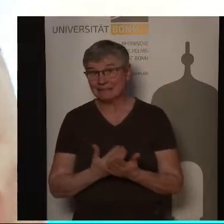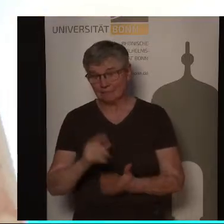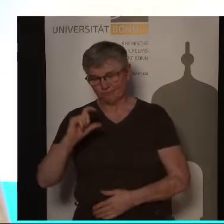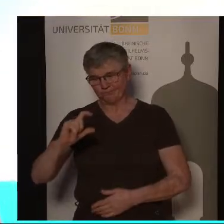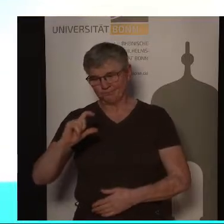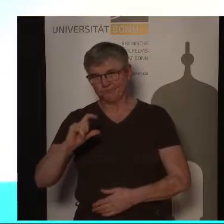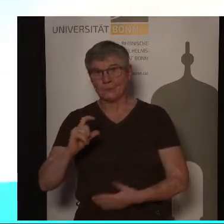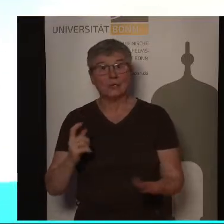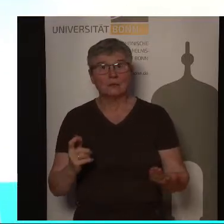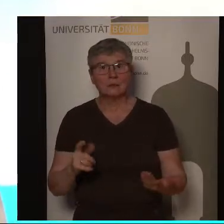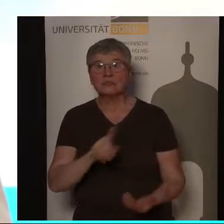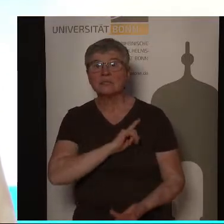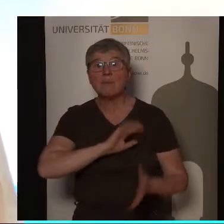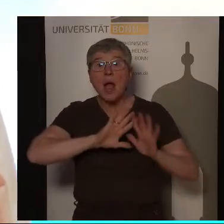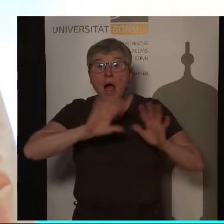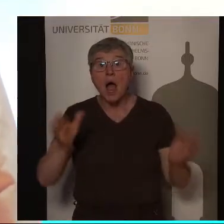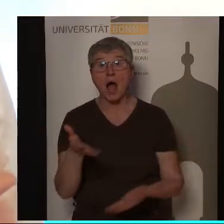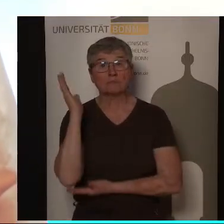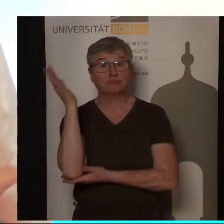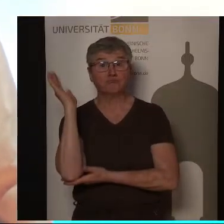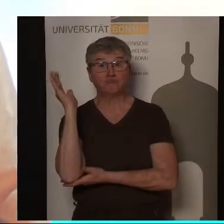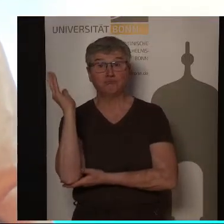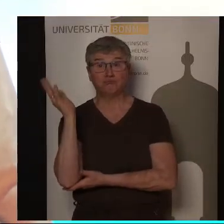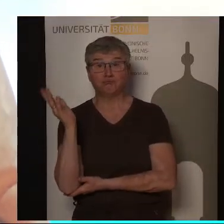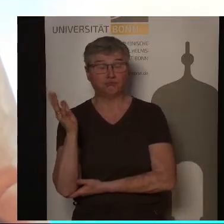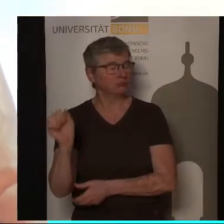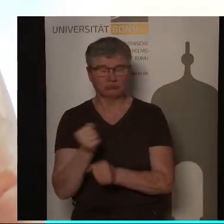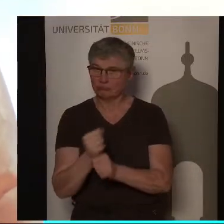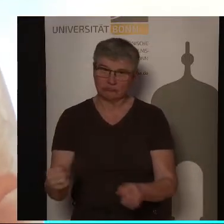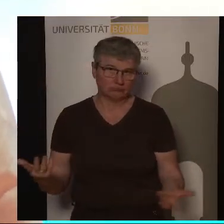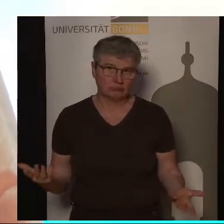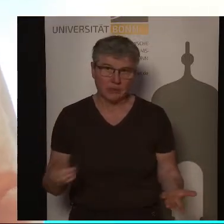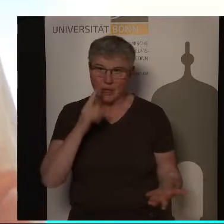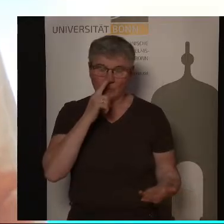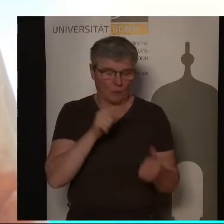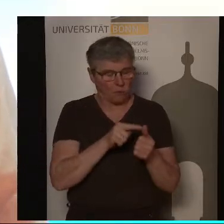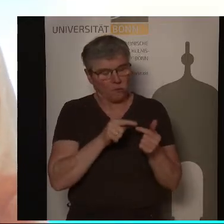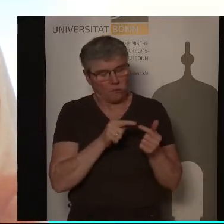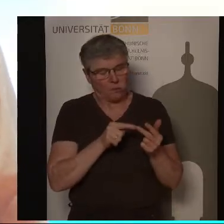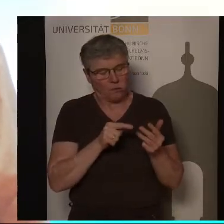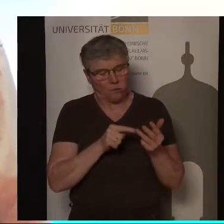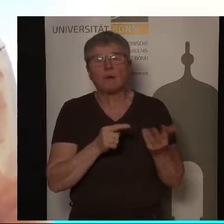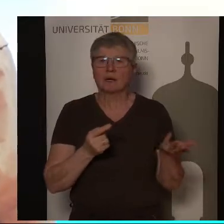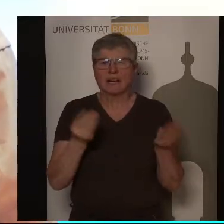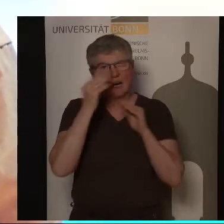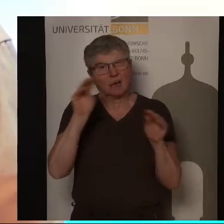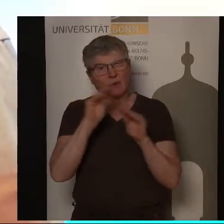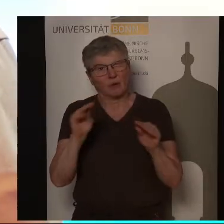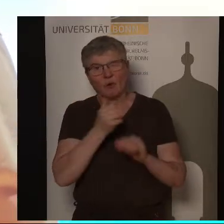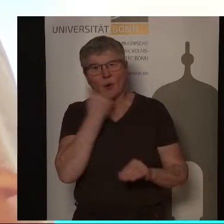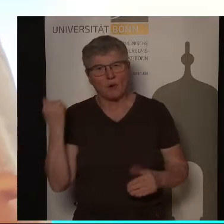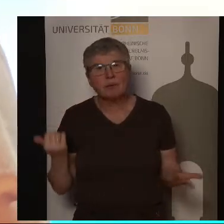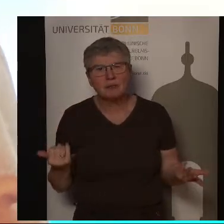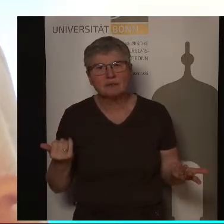leaflet on your chairs that lists all of those institutions. We're not going to go through all of them.